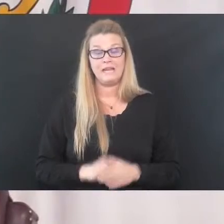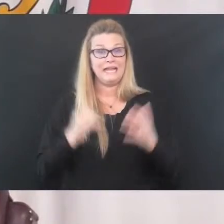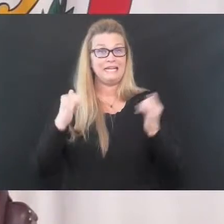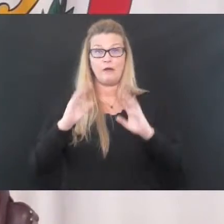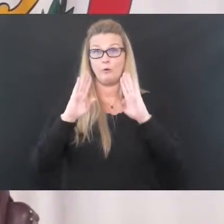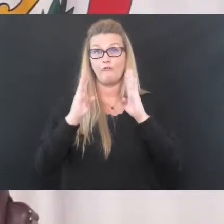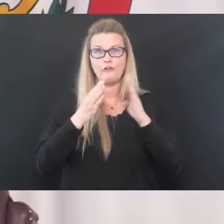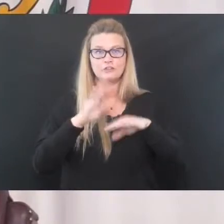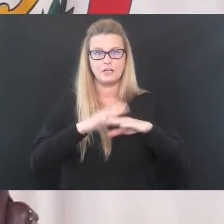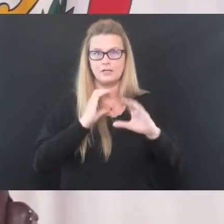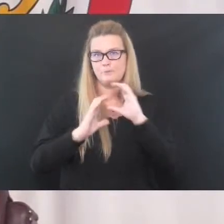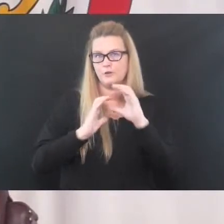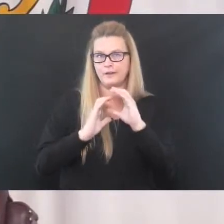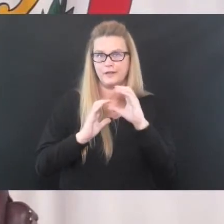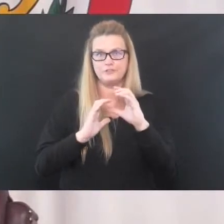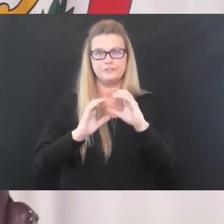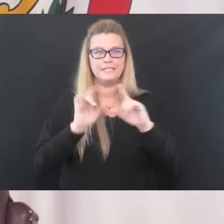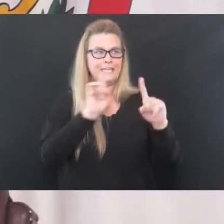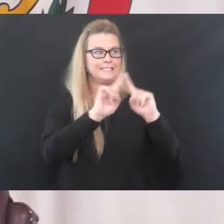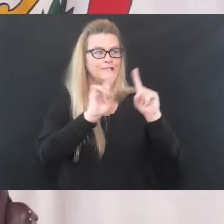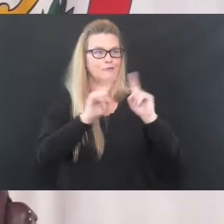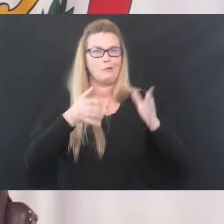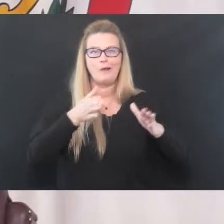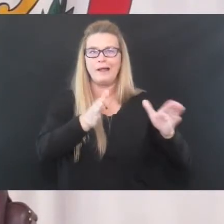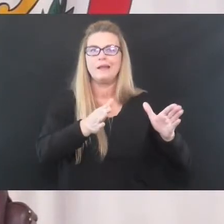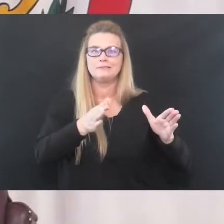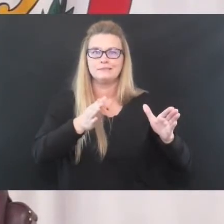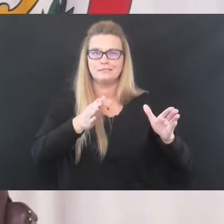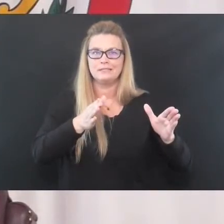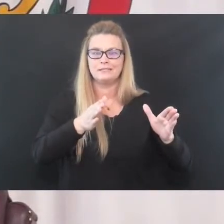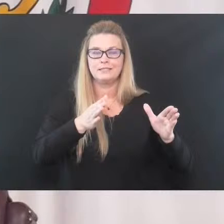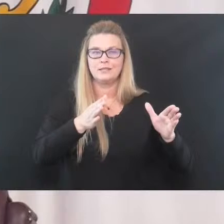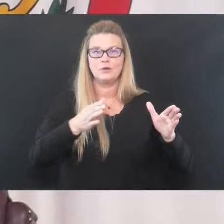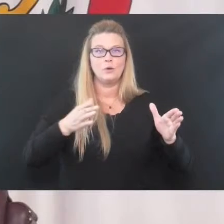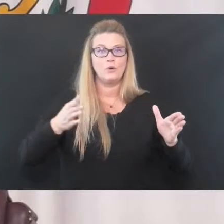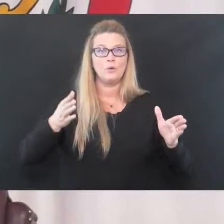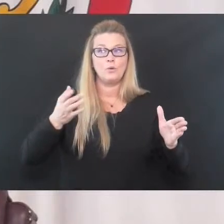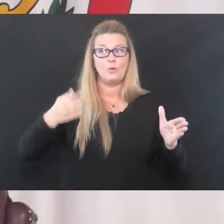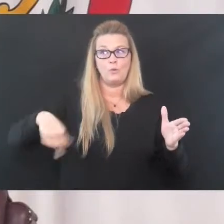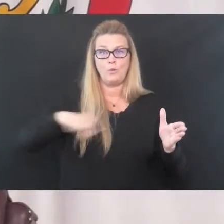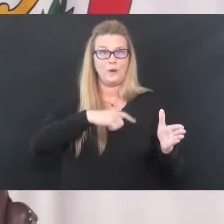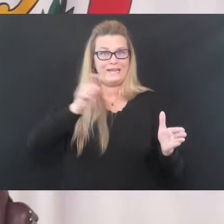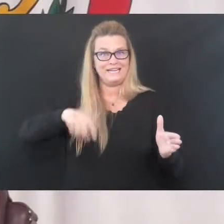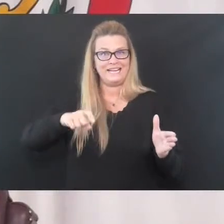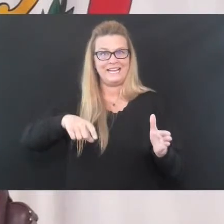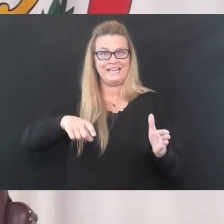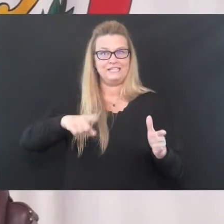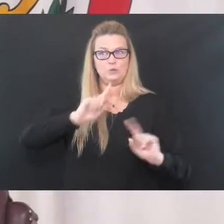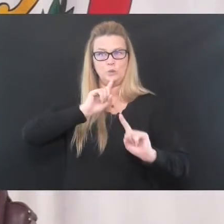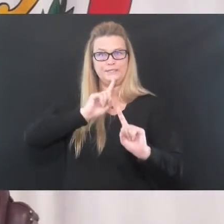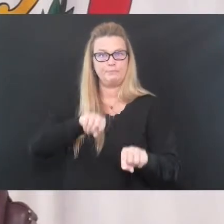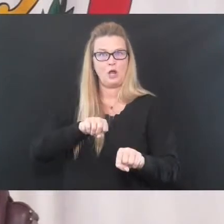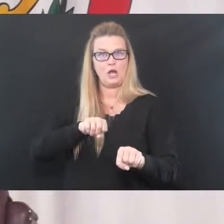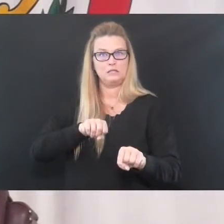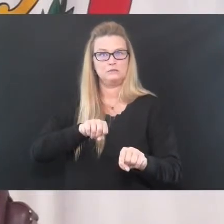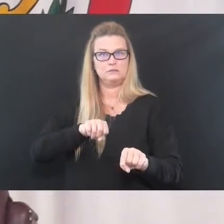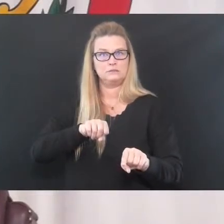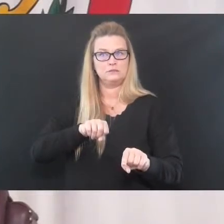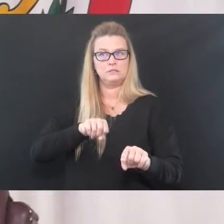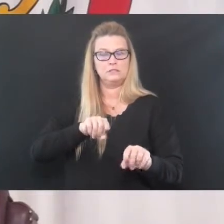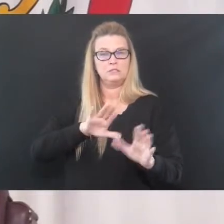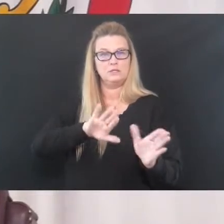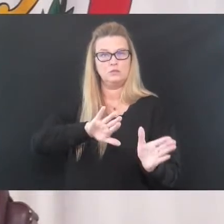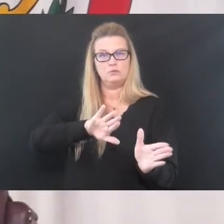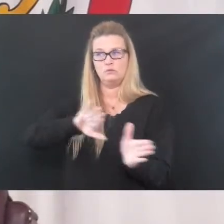communication and strategies there being, we need to move from our older